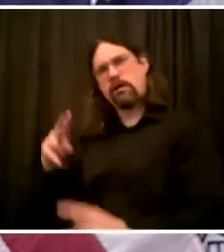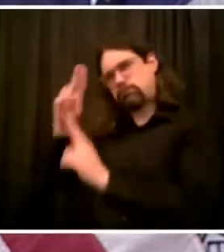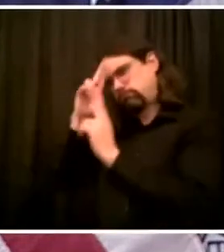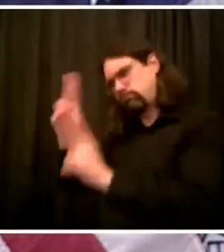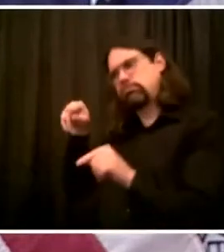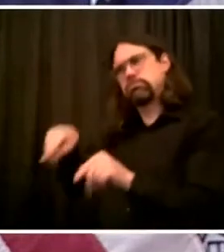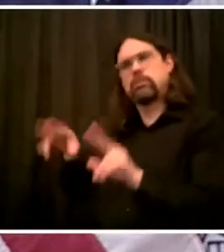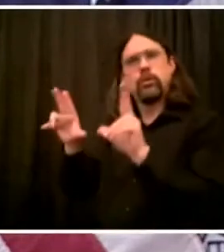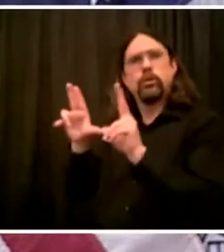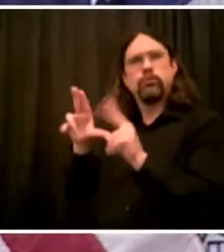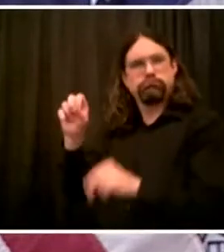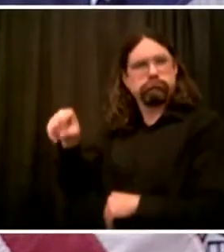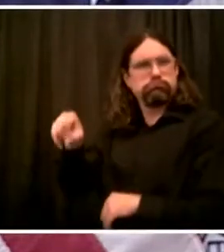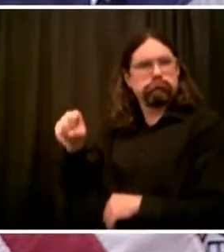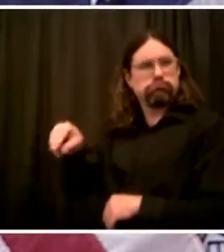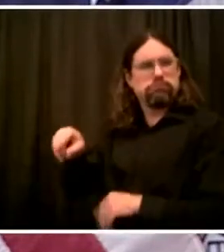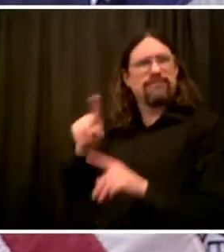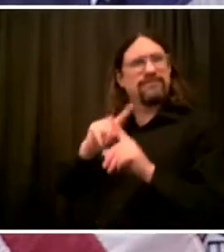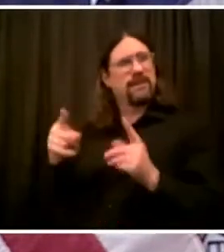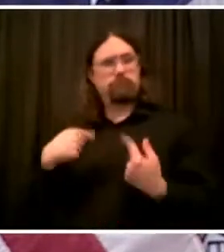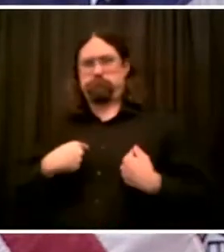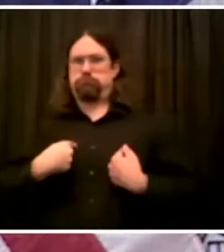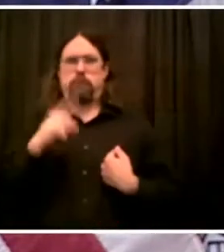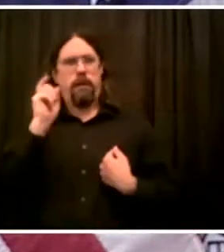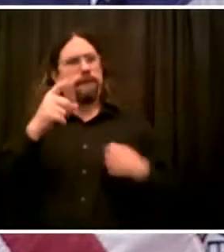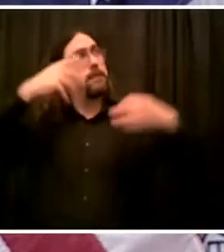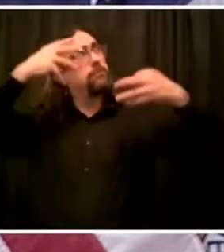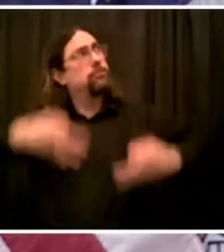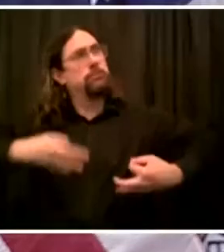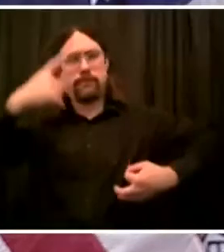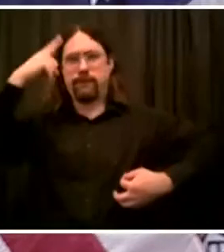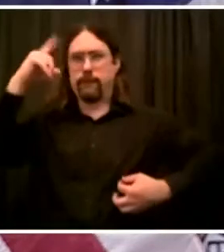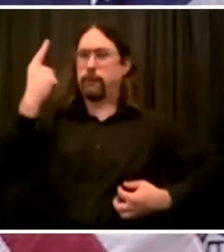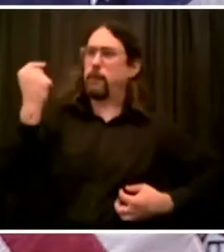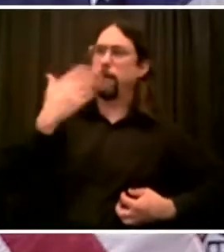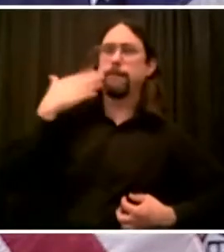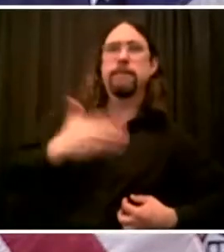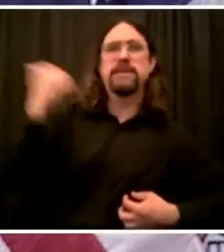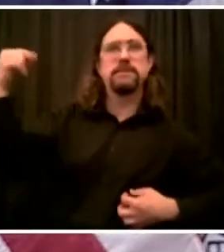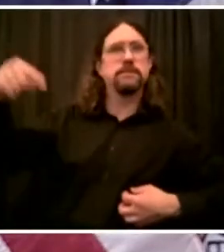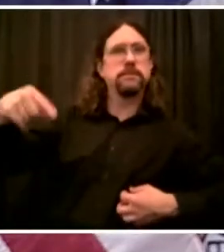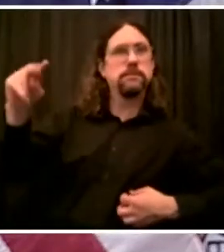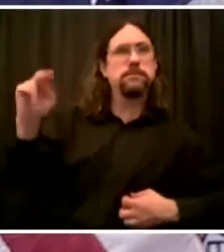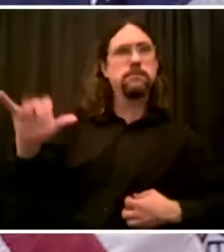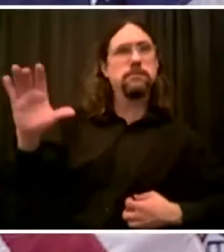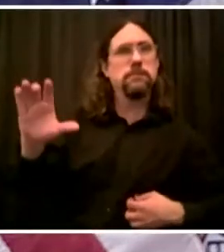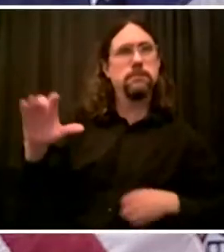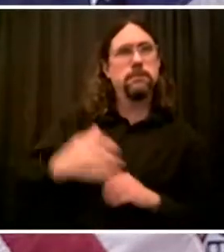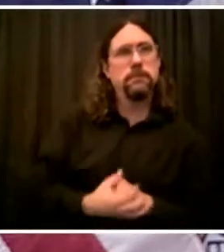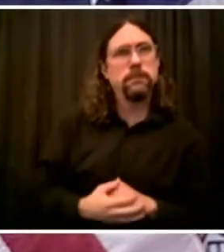all with a little more of the human level view of this.